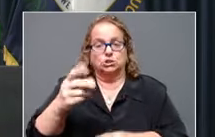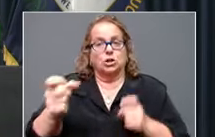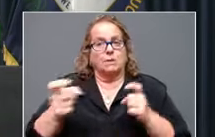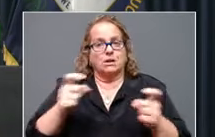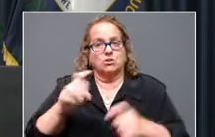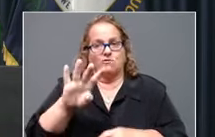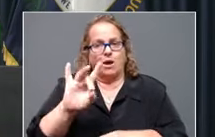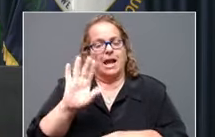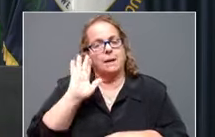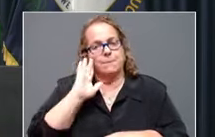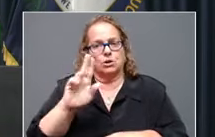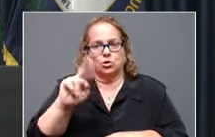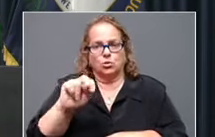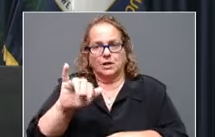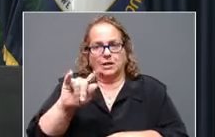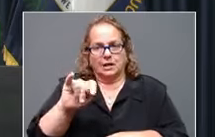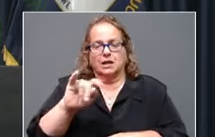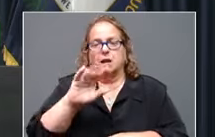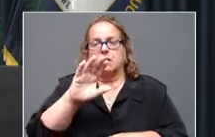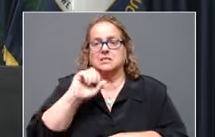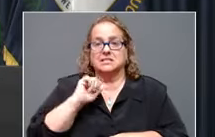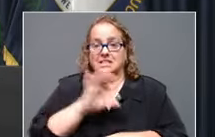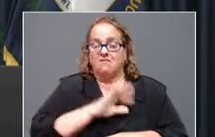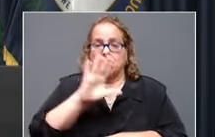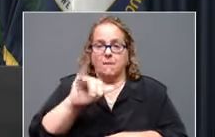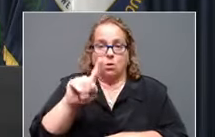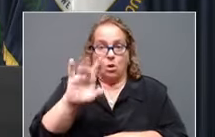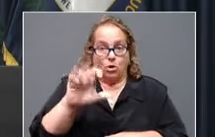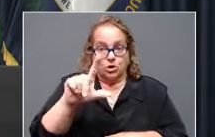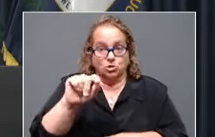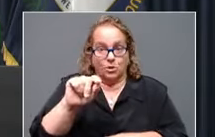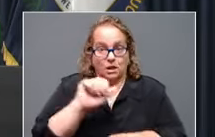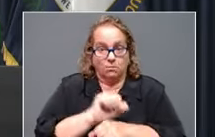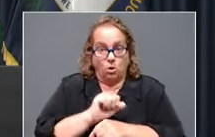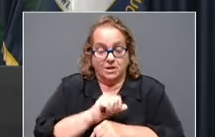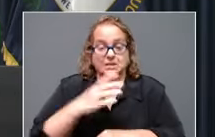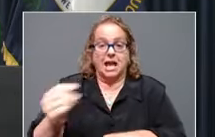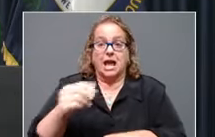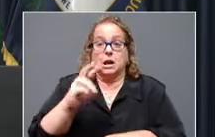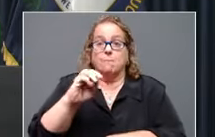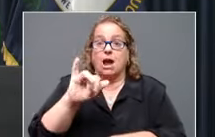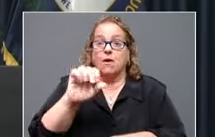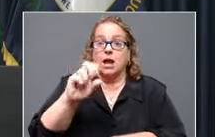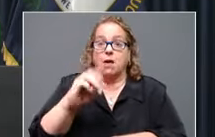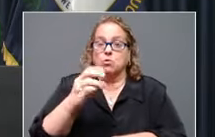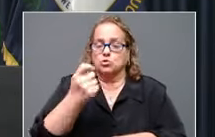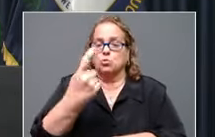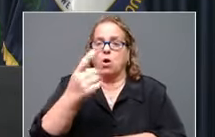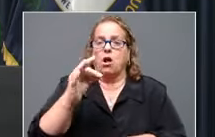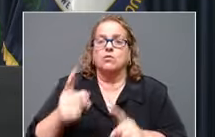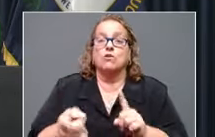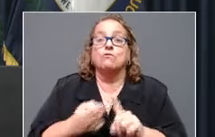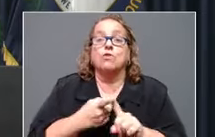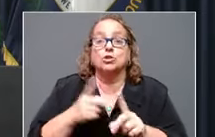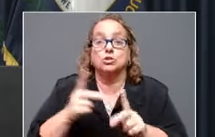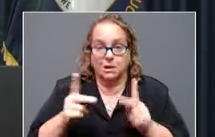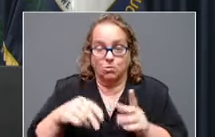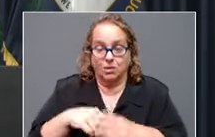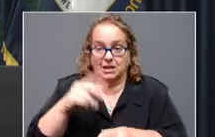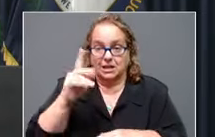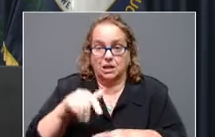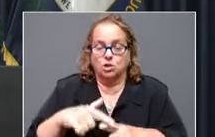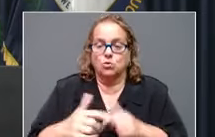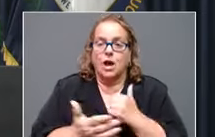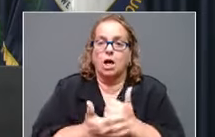the first person walked into her hospital. And I got a chance to say earlier, we are so grateful. You have the right to be really